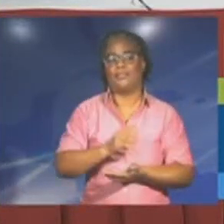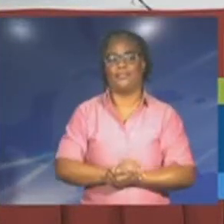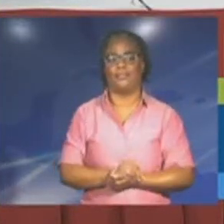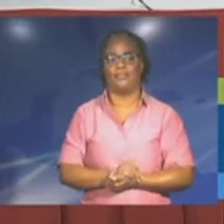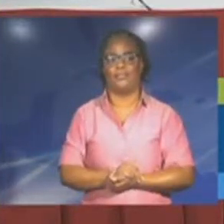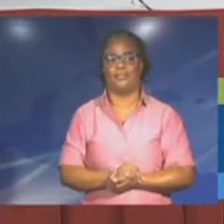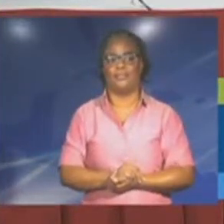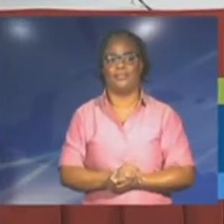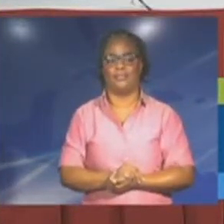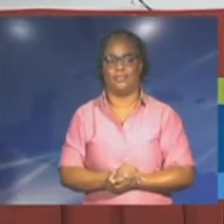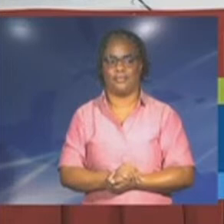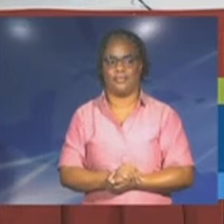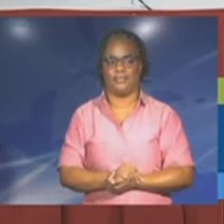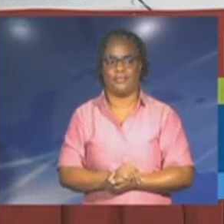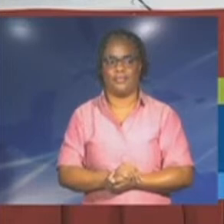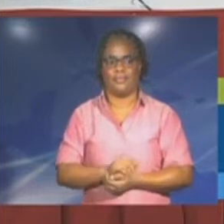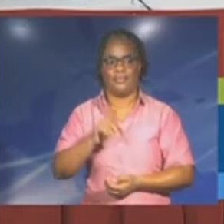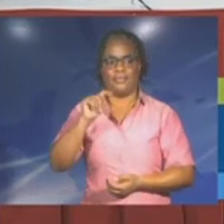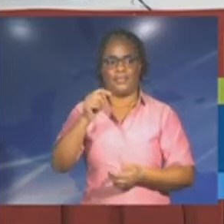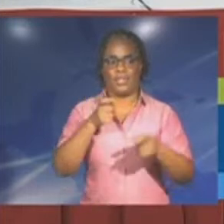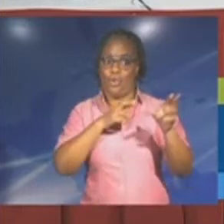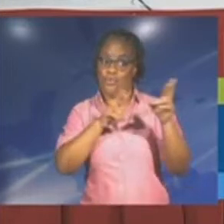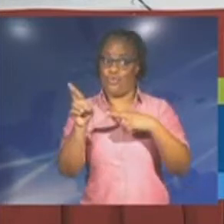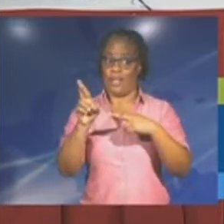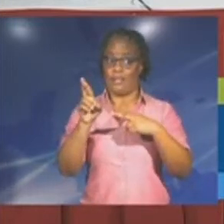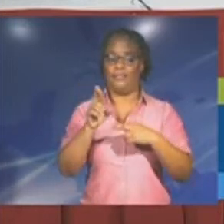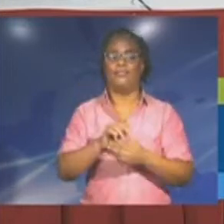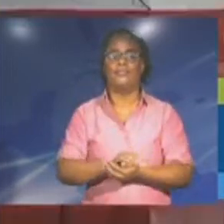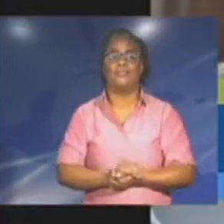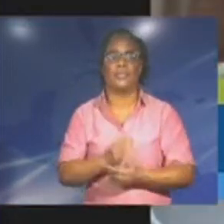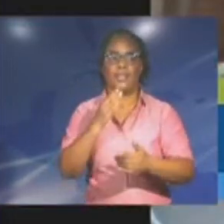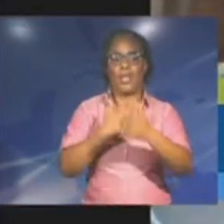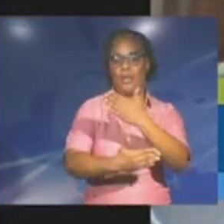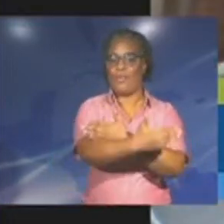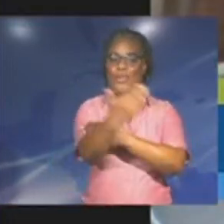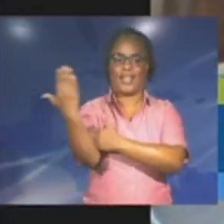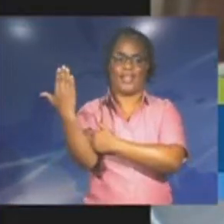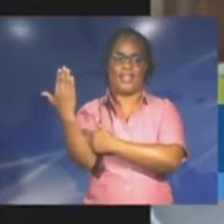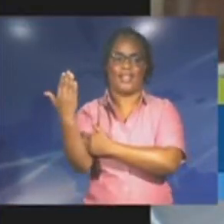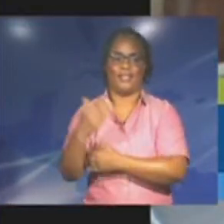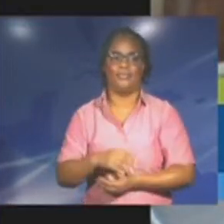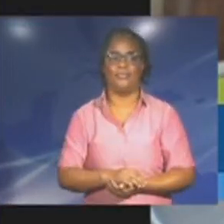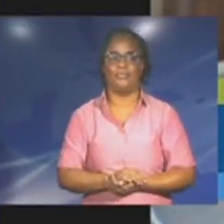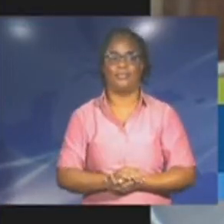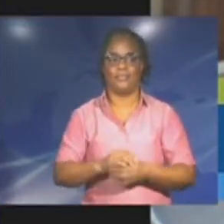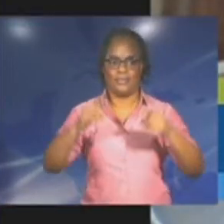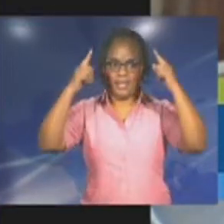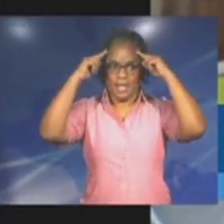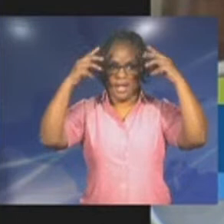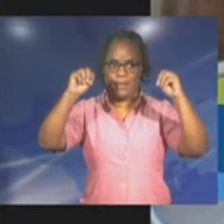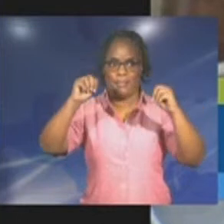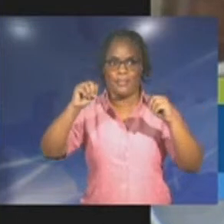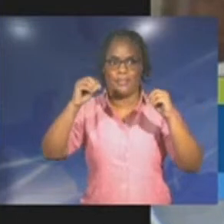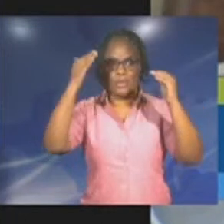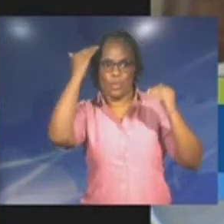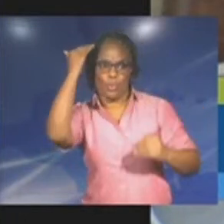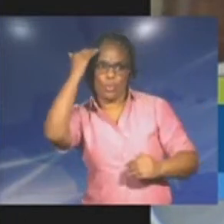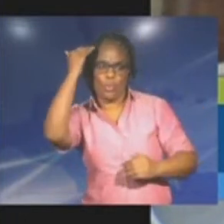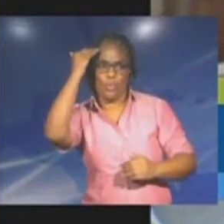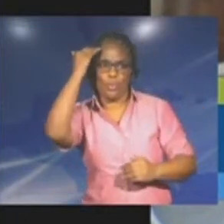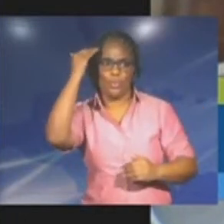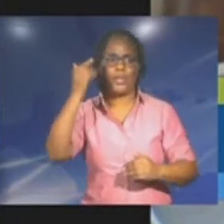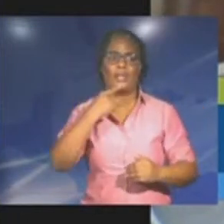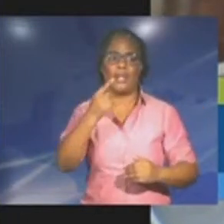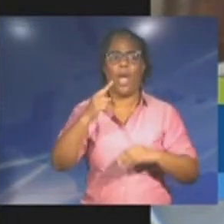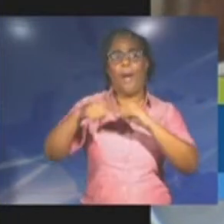two questions. Good morning. Yes. Hi, morning. Also, Lala from TTT News. Minister, I know you discussed about the 12 to 18 age